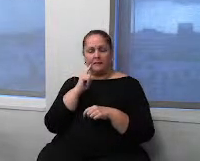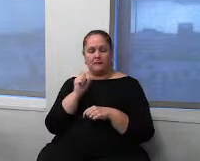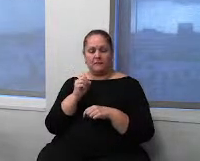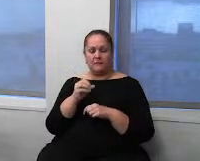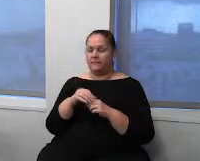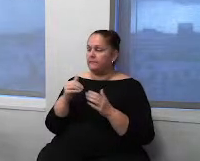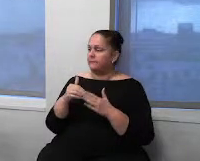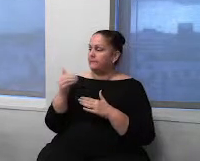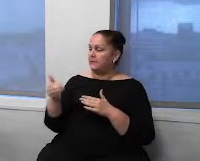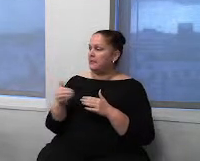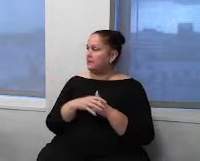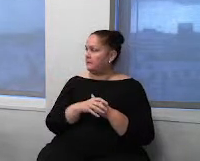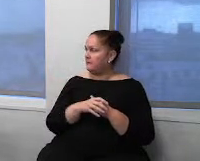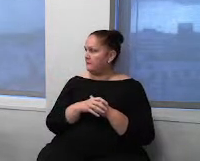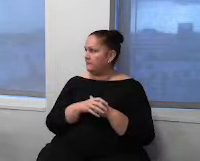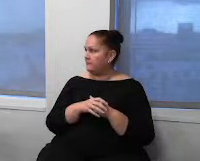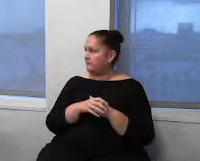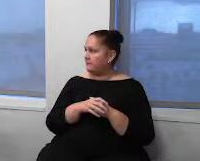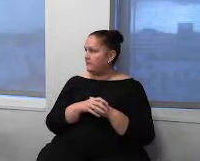Very much so.